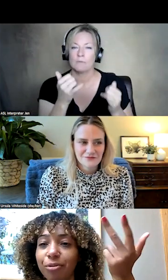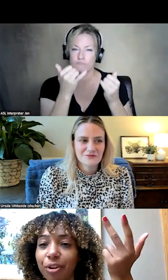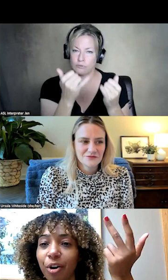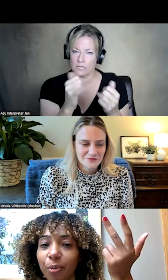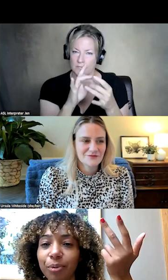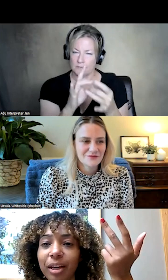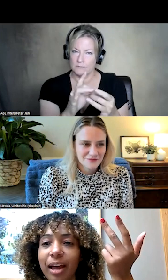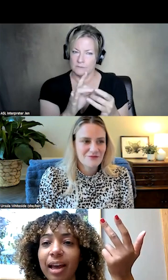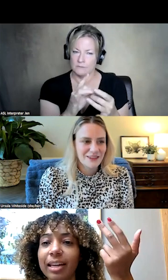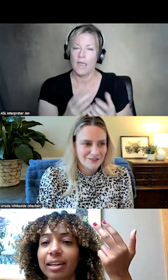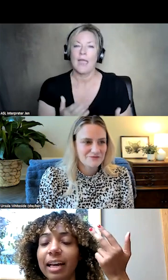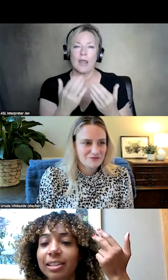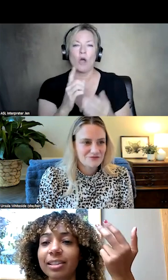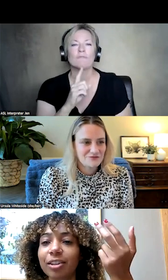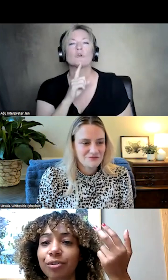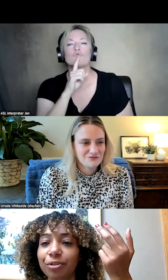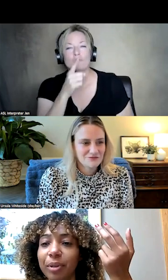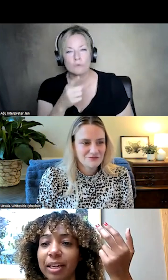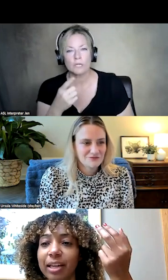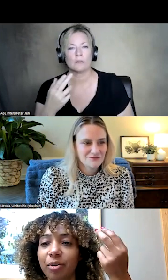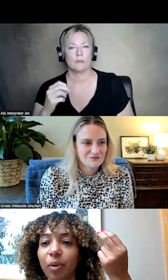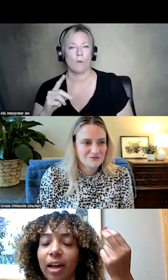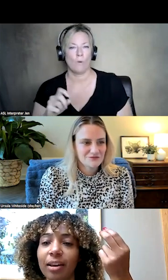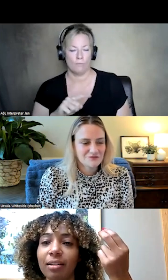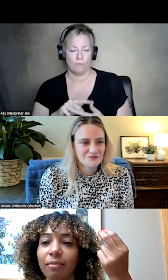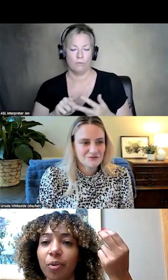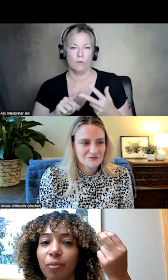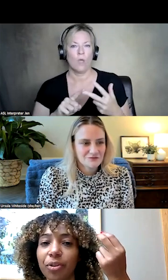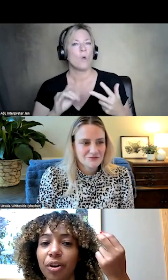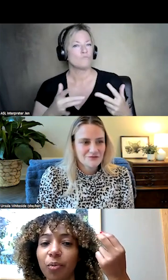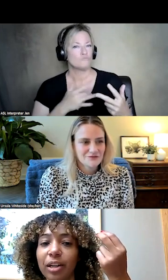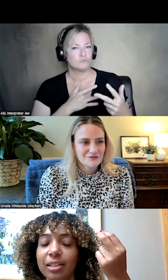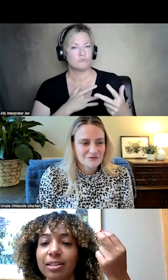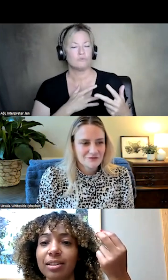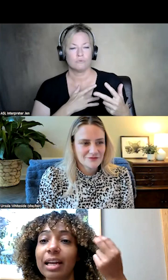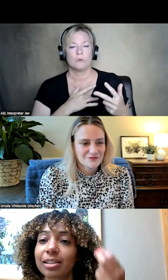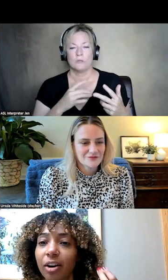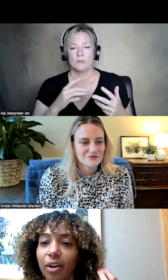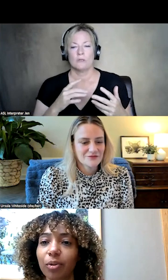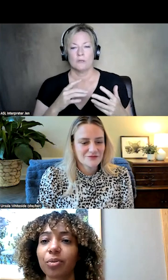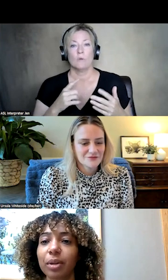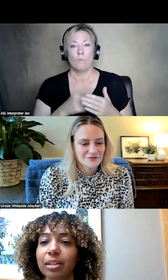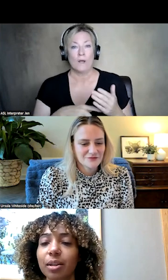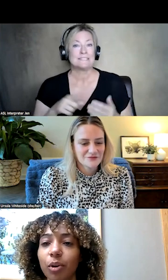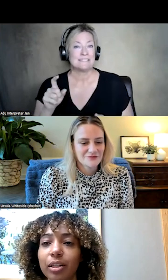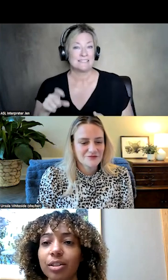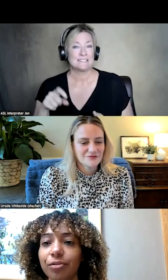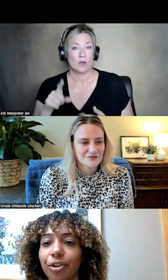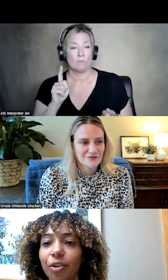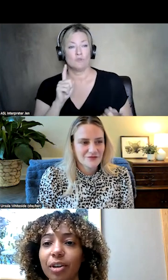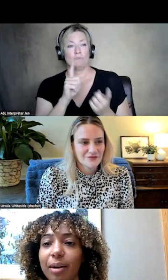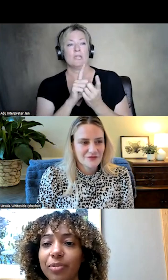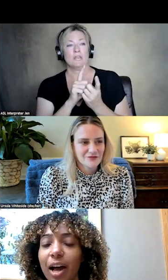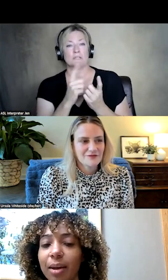we offer real hope. Yeah. And that distilled for me in a way the what is necessary when you're meeting someone in